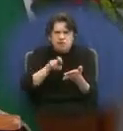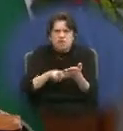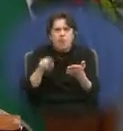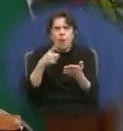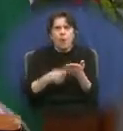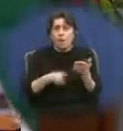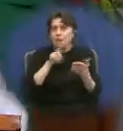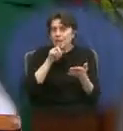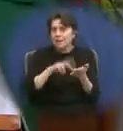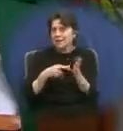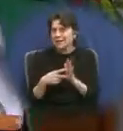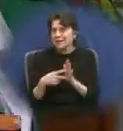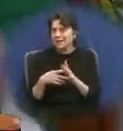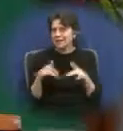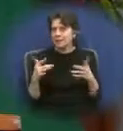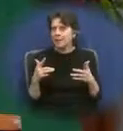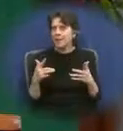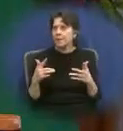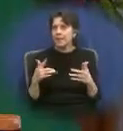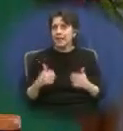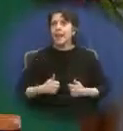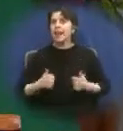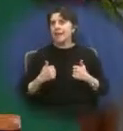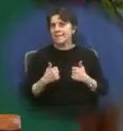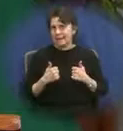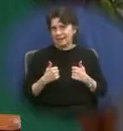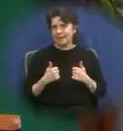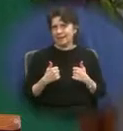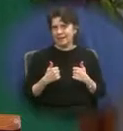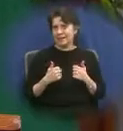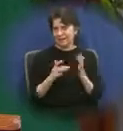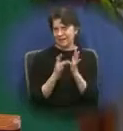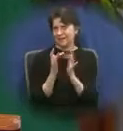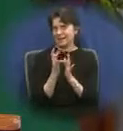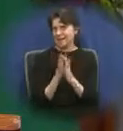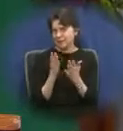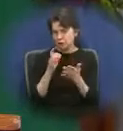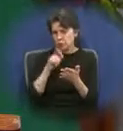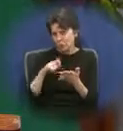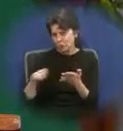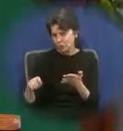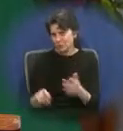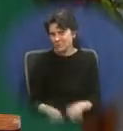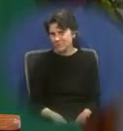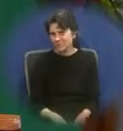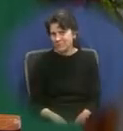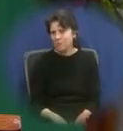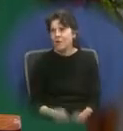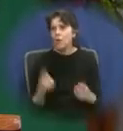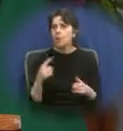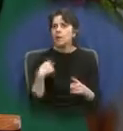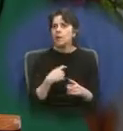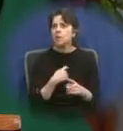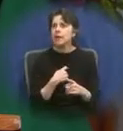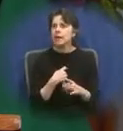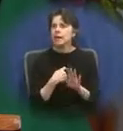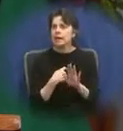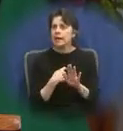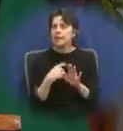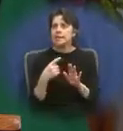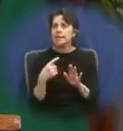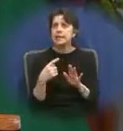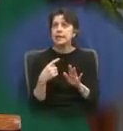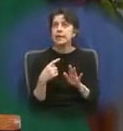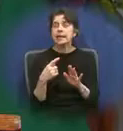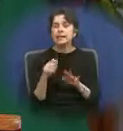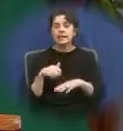And so a sense of living kind of scripture, that is, we're always kind of, when we pose ourselves to hear